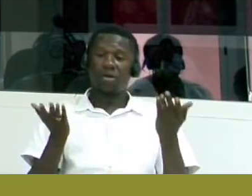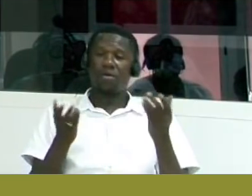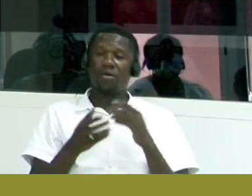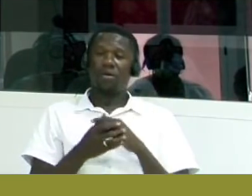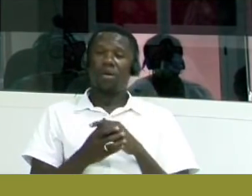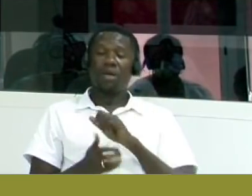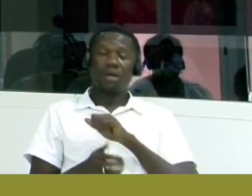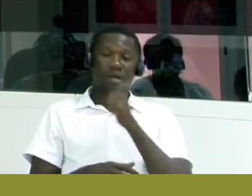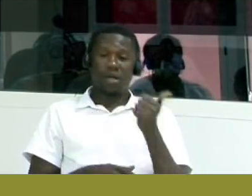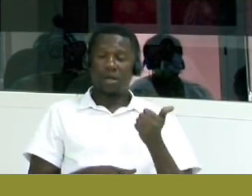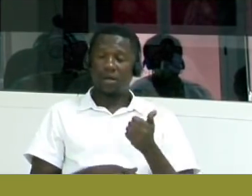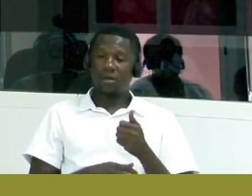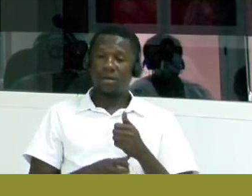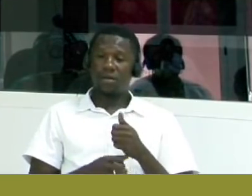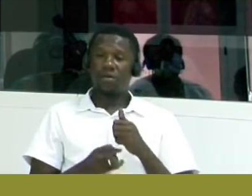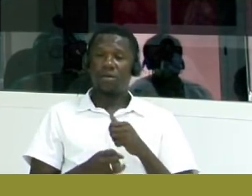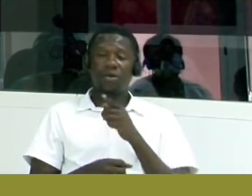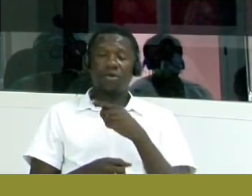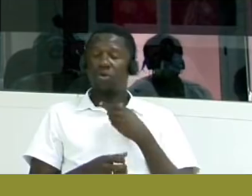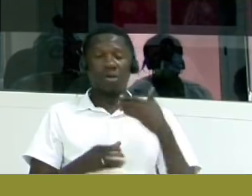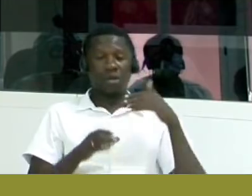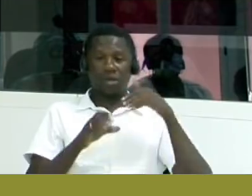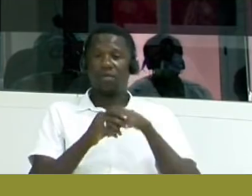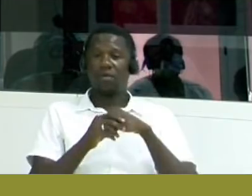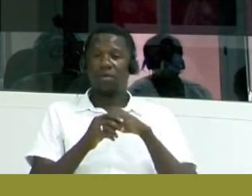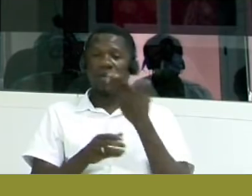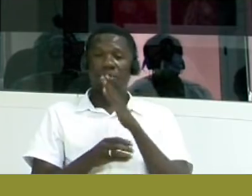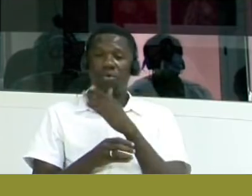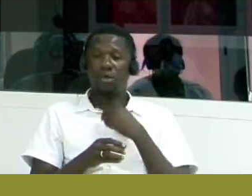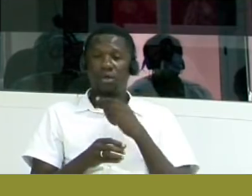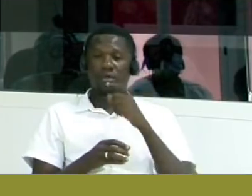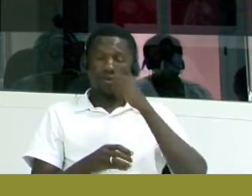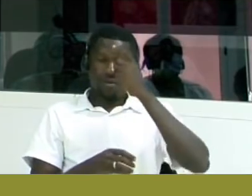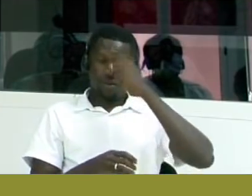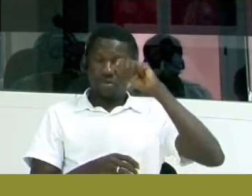and don't interfere anymore in police operations.